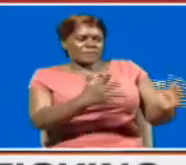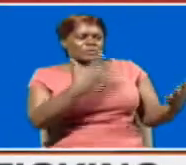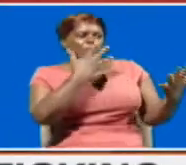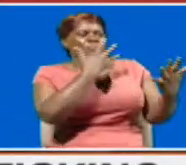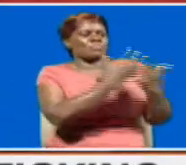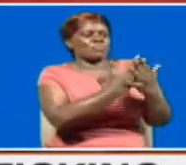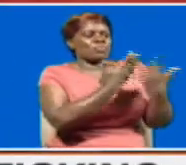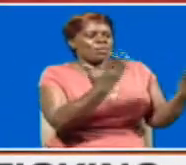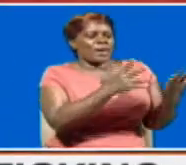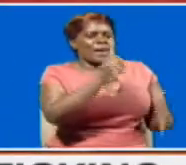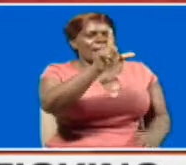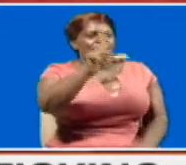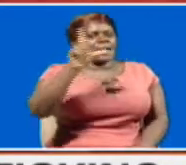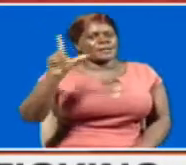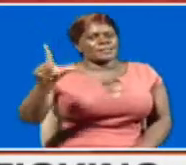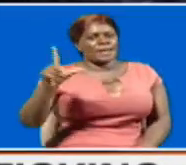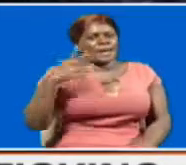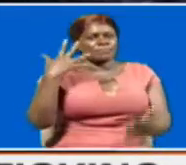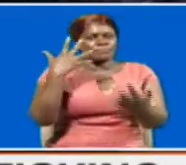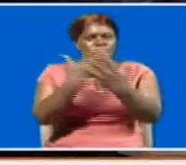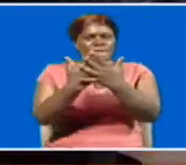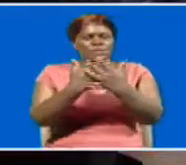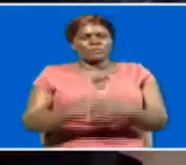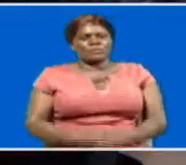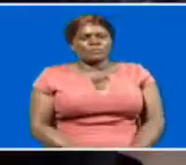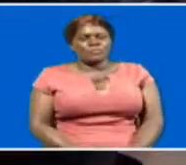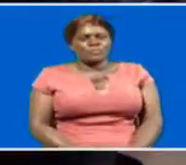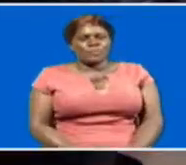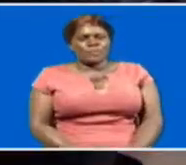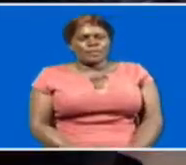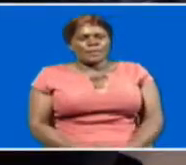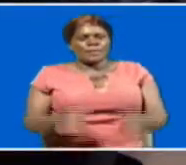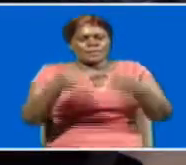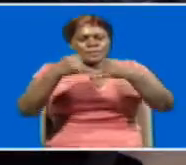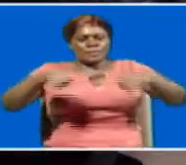person shall be remanded at Langata. Now, independent institutions have encroached.